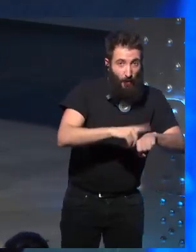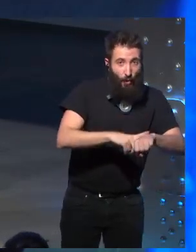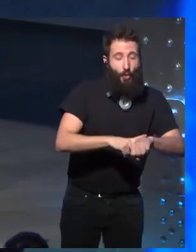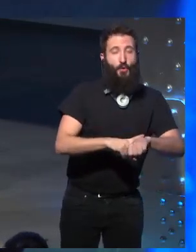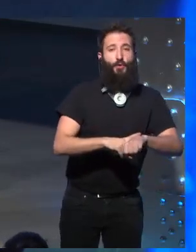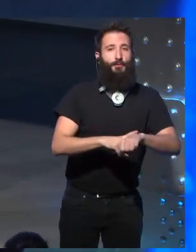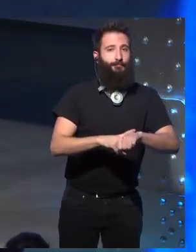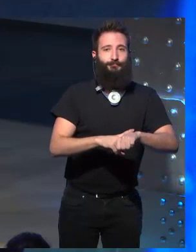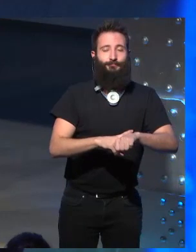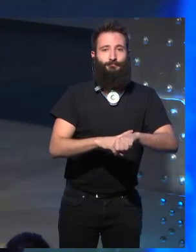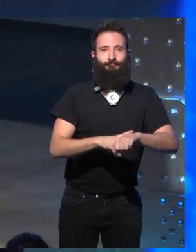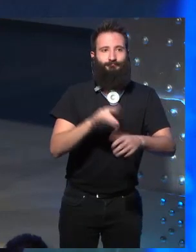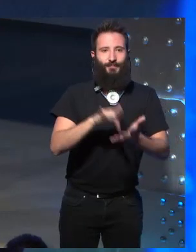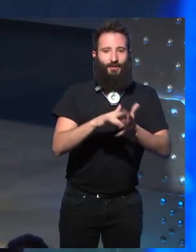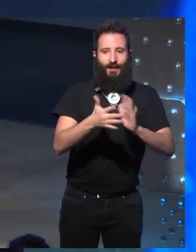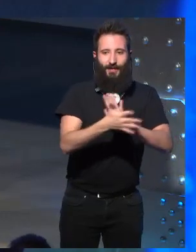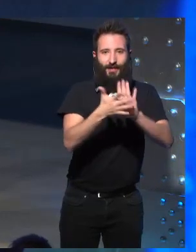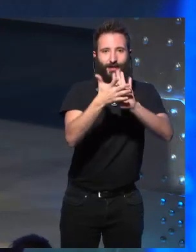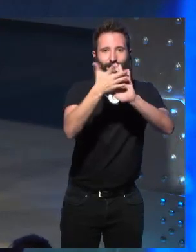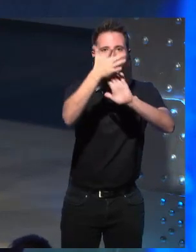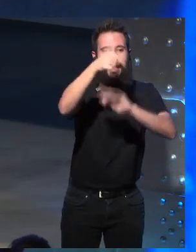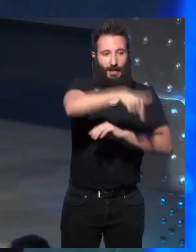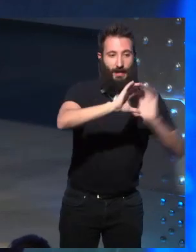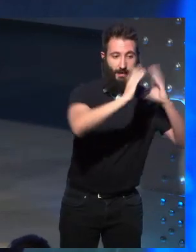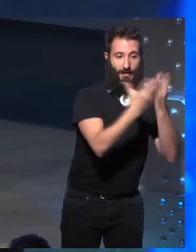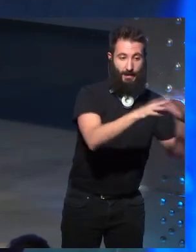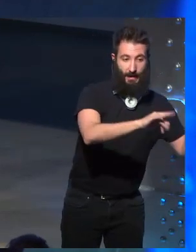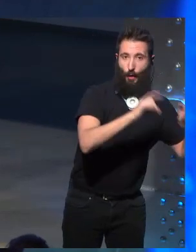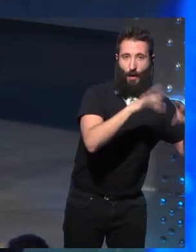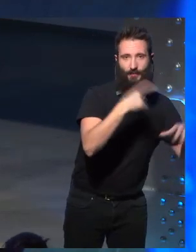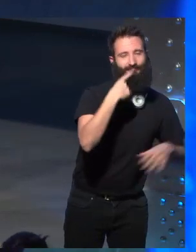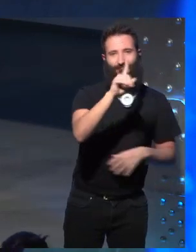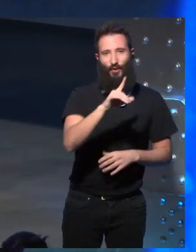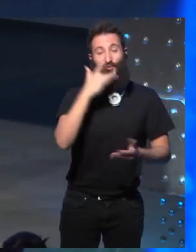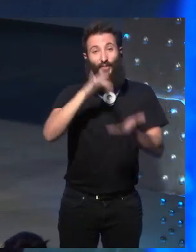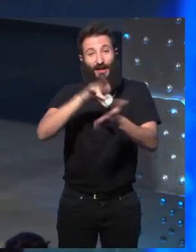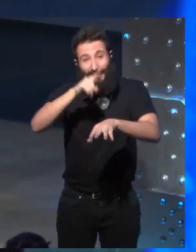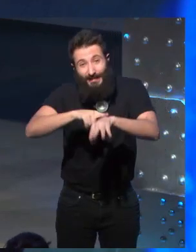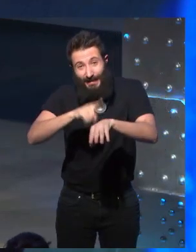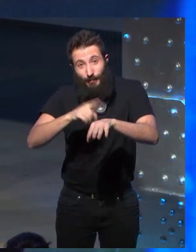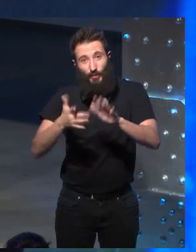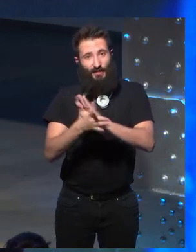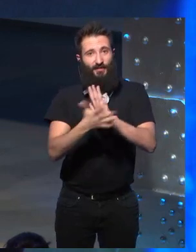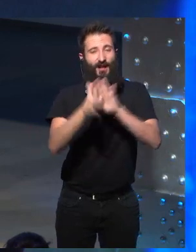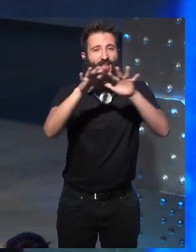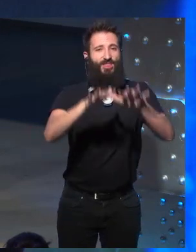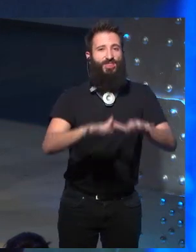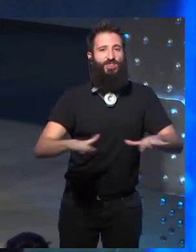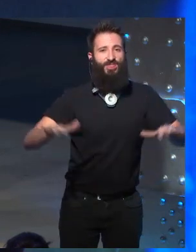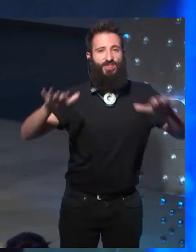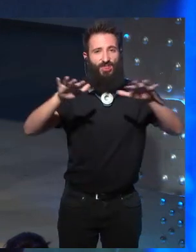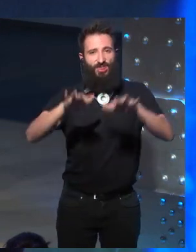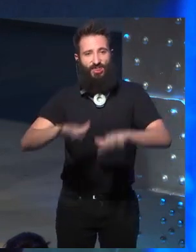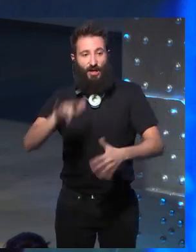flow as fast as it does on Earth. Meaning that your time would be kind of very slow compared to someone on Earth. Meaning